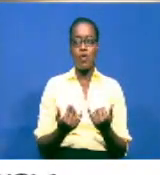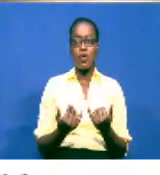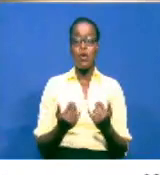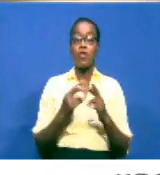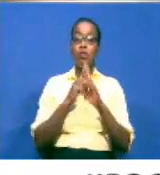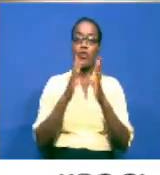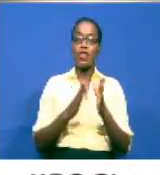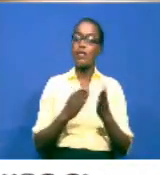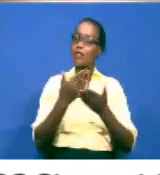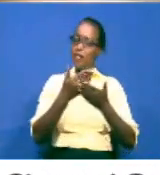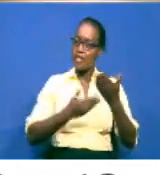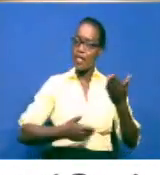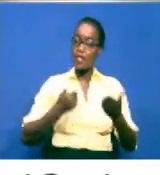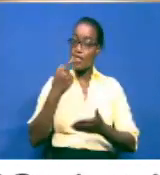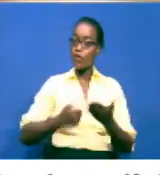reporter's diary.